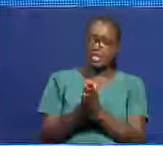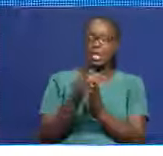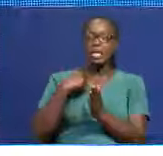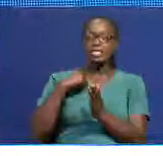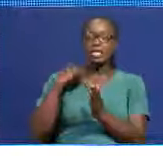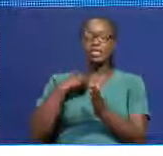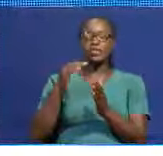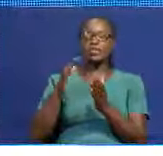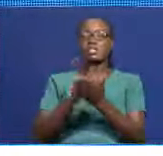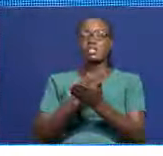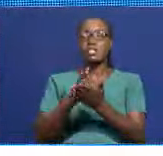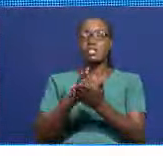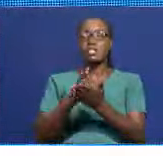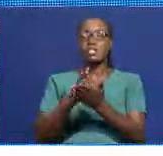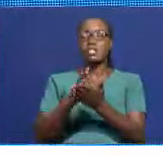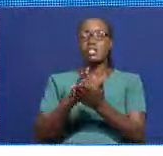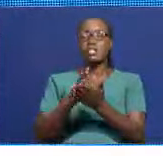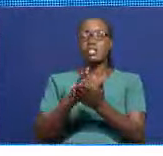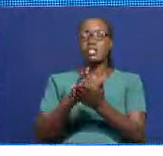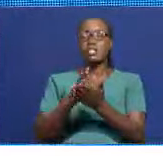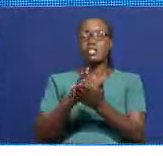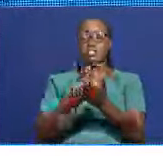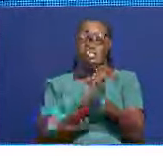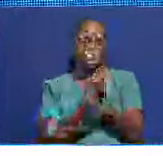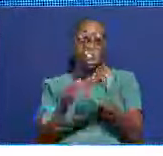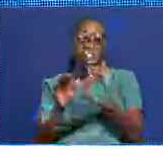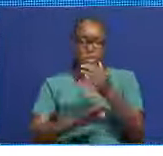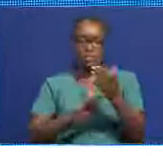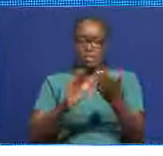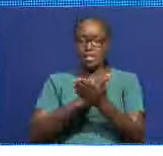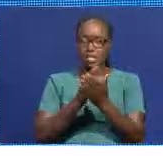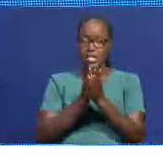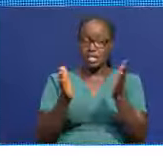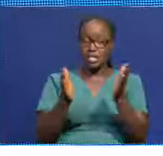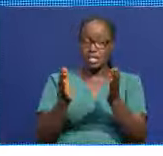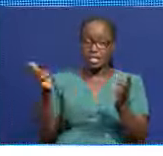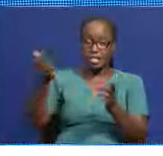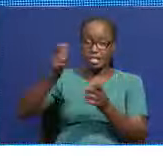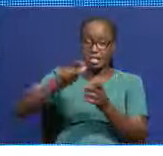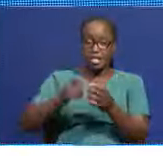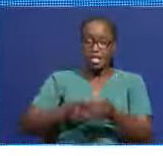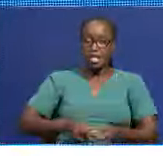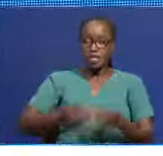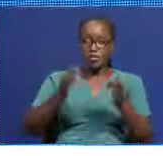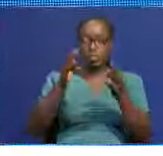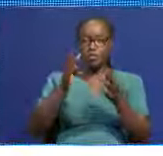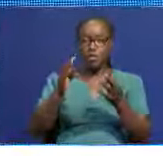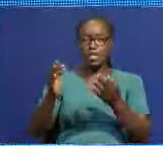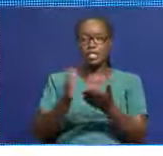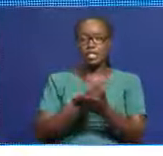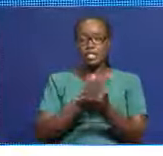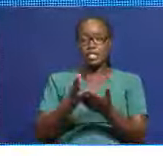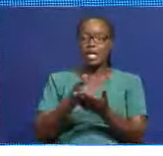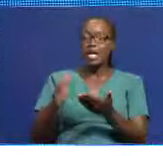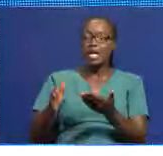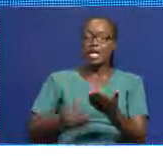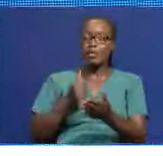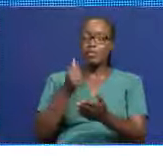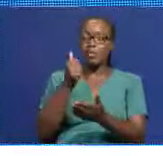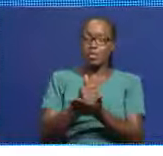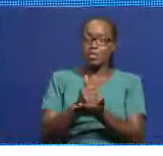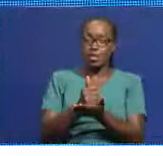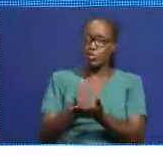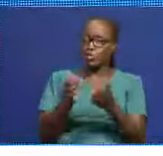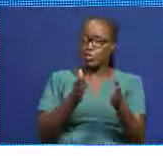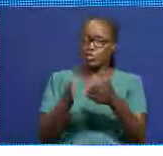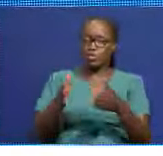nguo. Potential of investments and partnerships greatly increased formal sector employment opportunities for women and